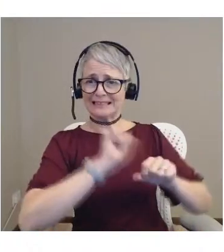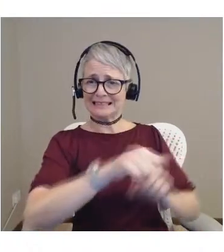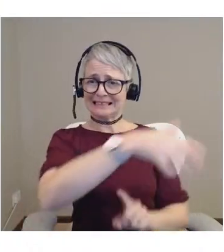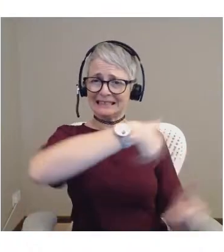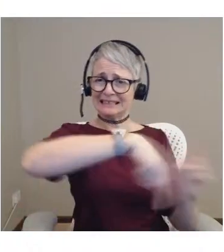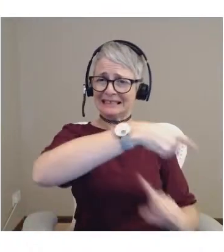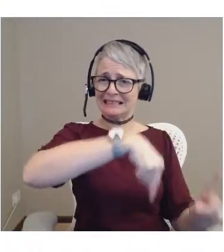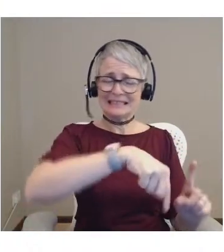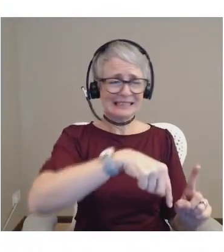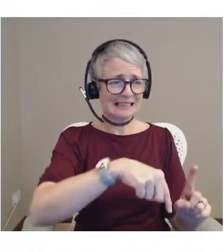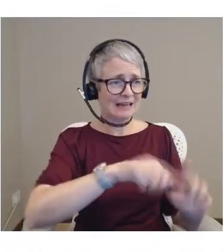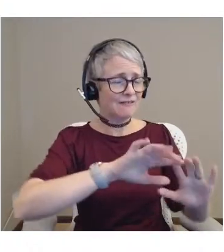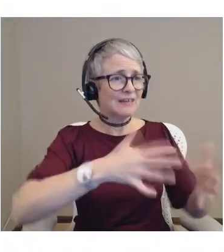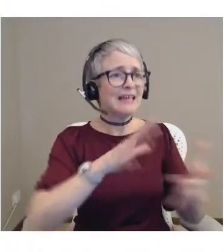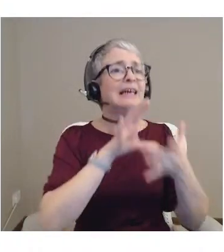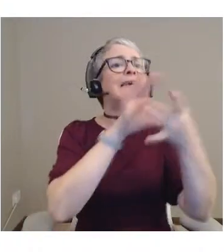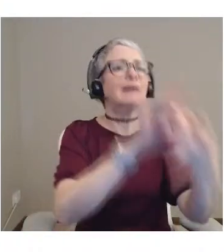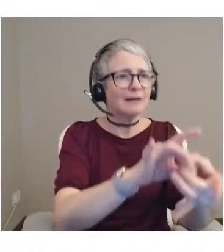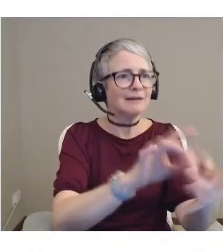joined schemes, they haven't,